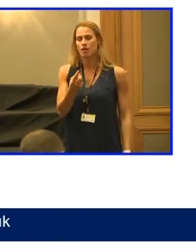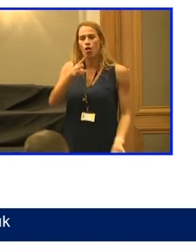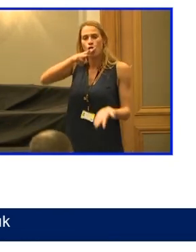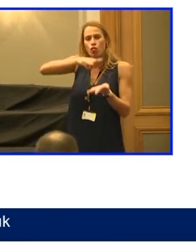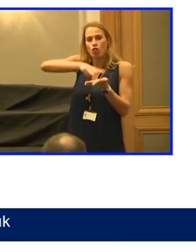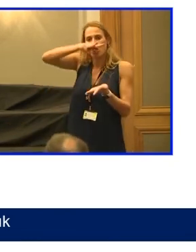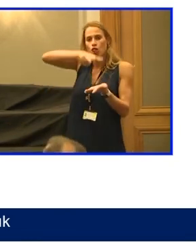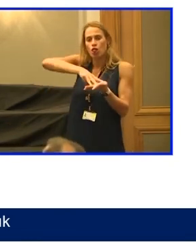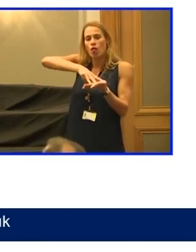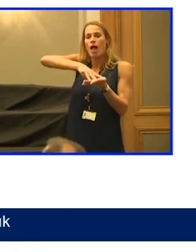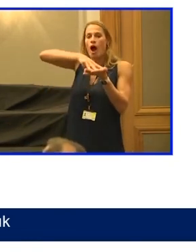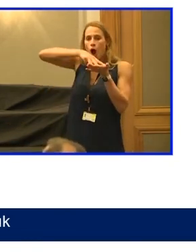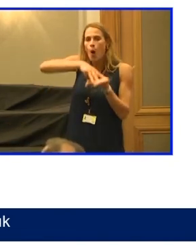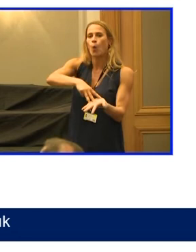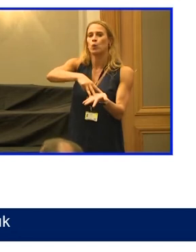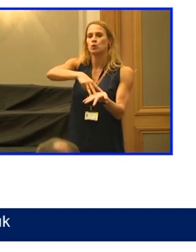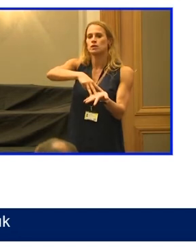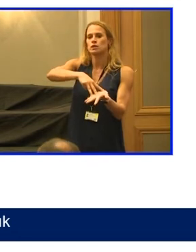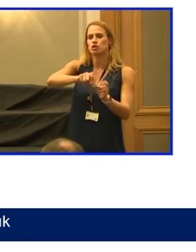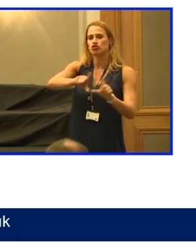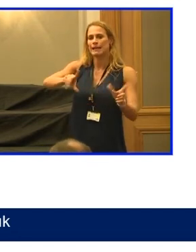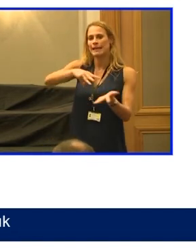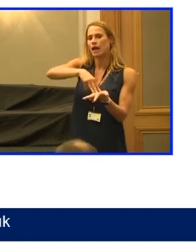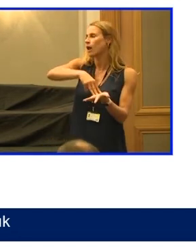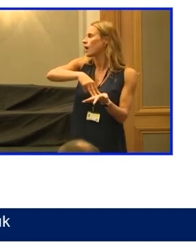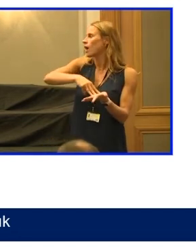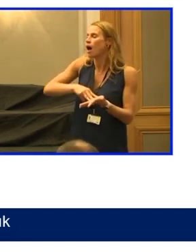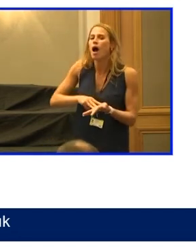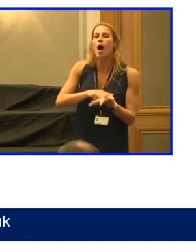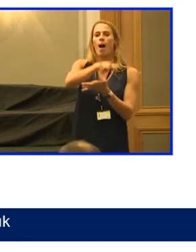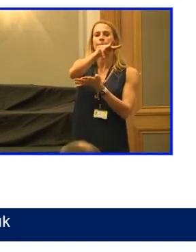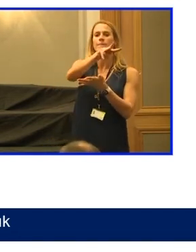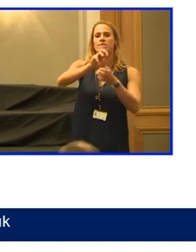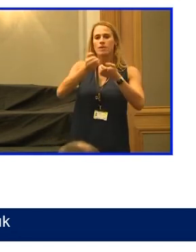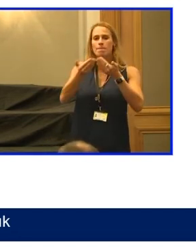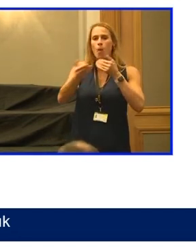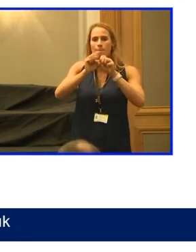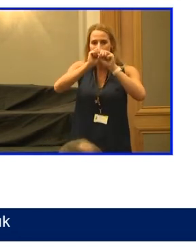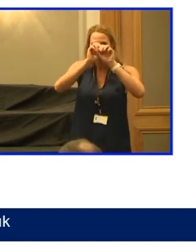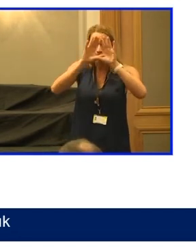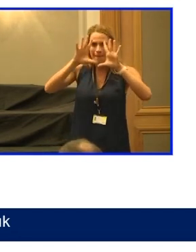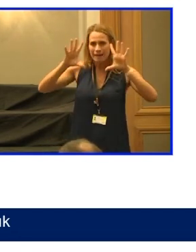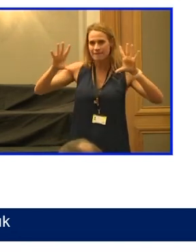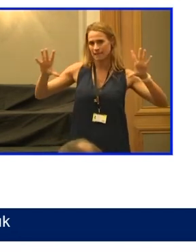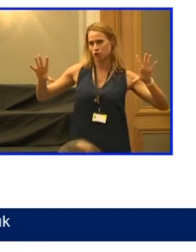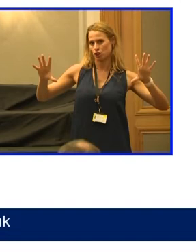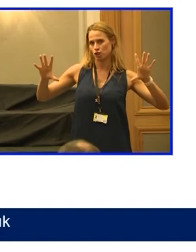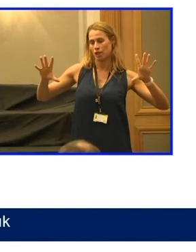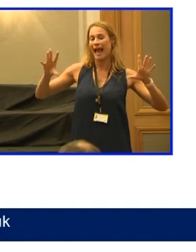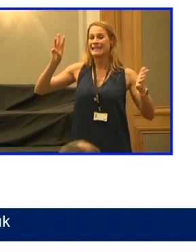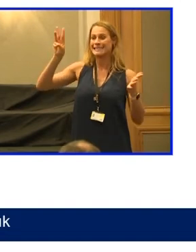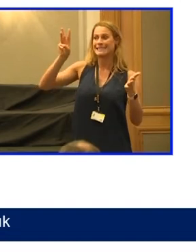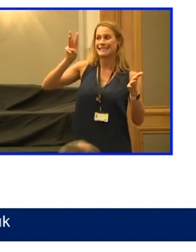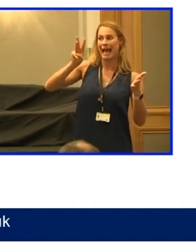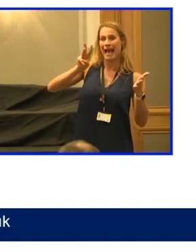three-finger double tap and hold the screen, and you just slide up for more magnification, and you will slide down for less. So